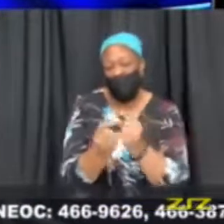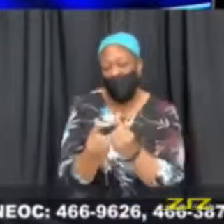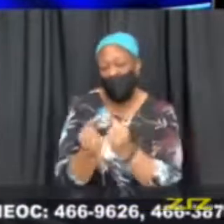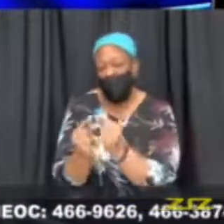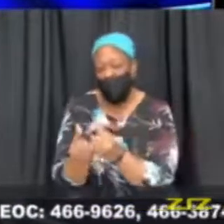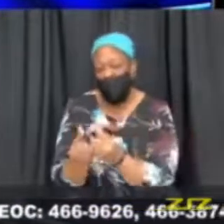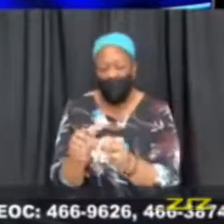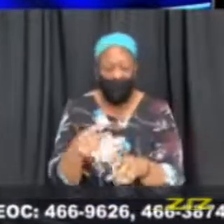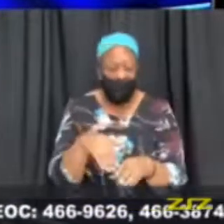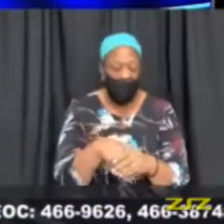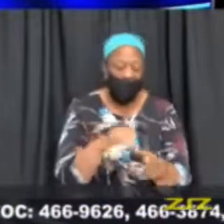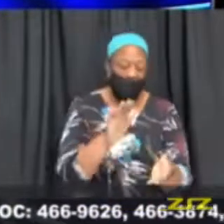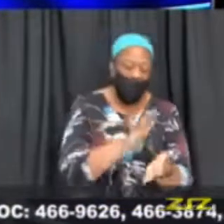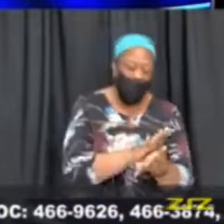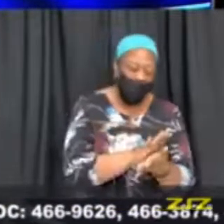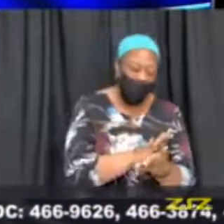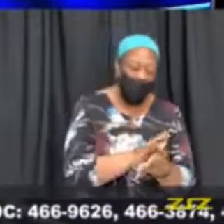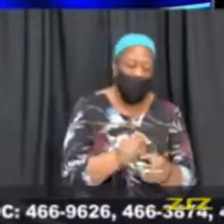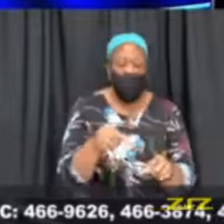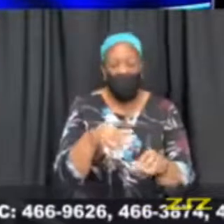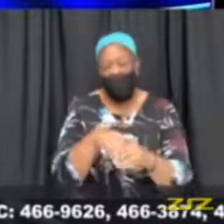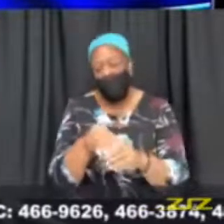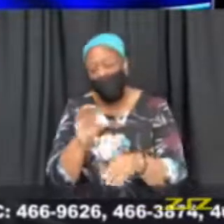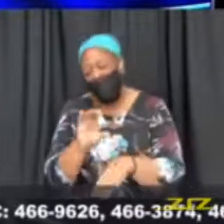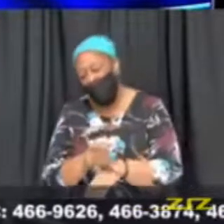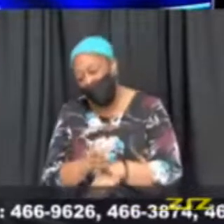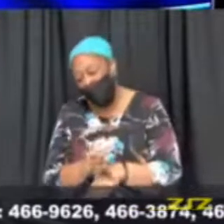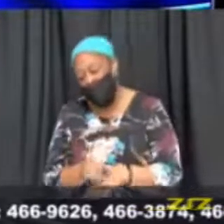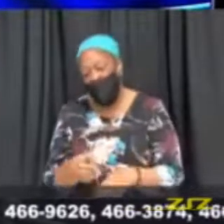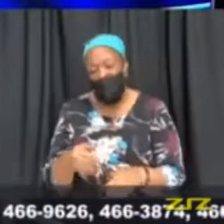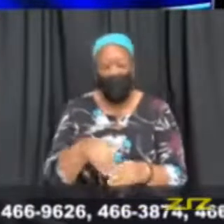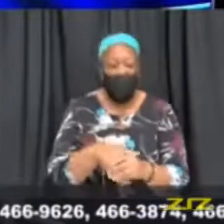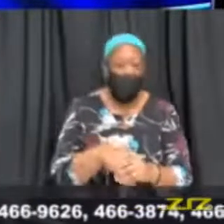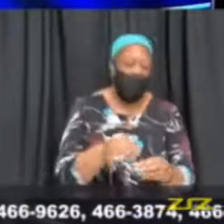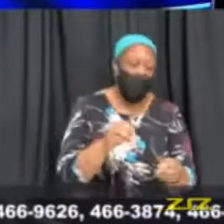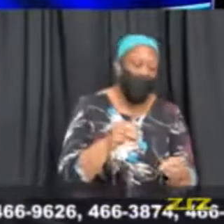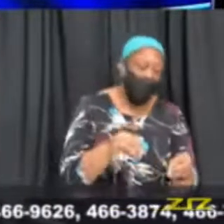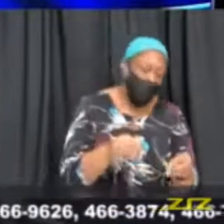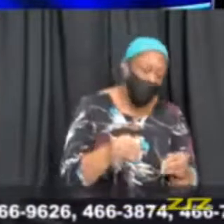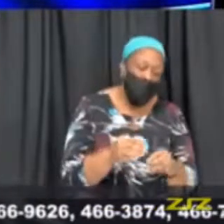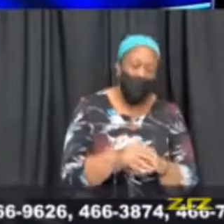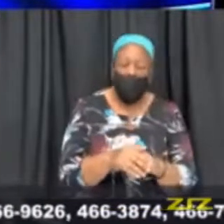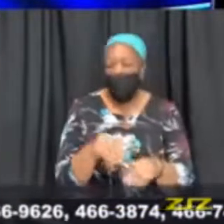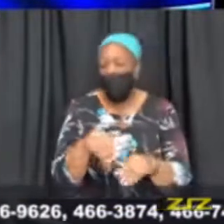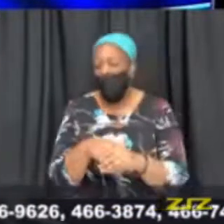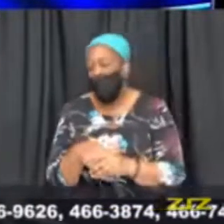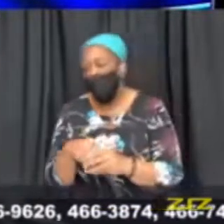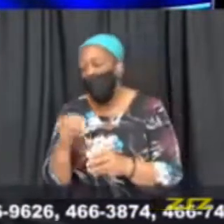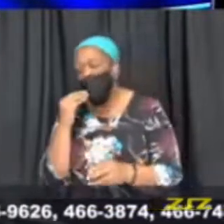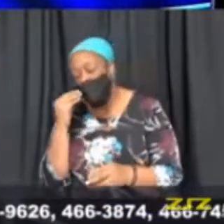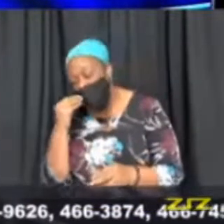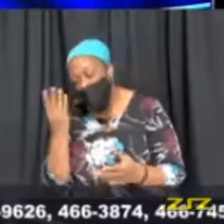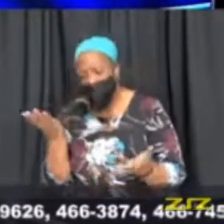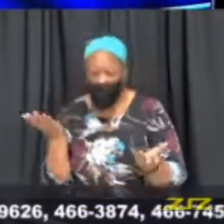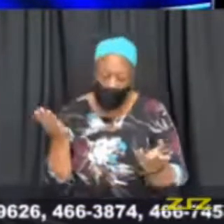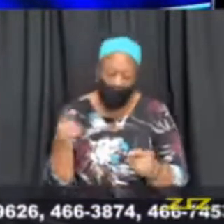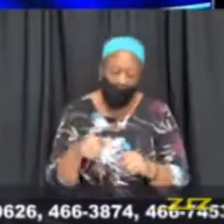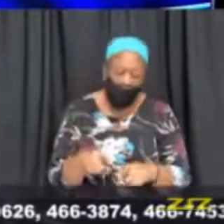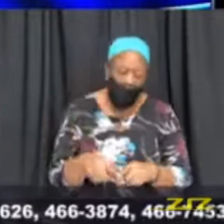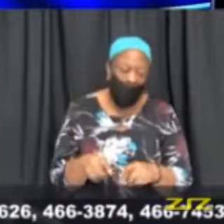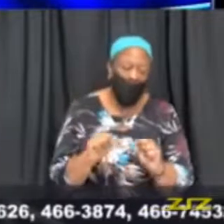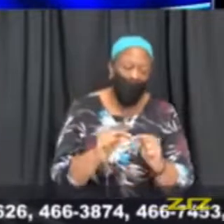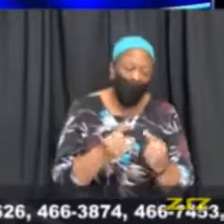your home, in schools. And so we encourage every single person who has some degree of control over